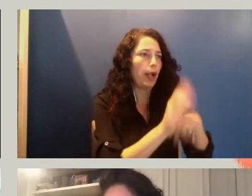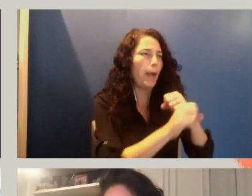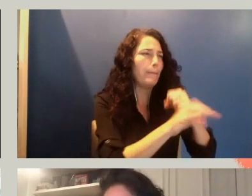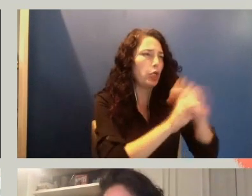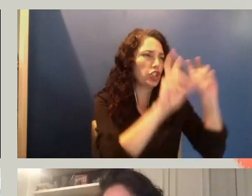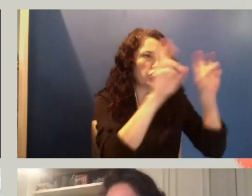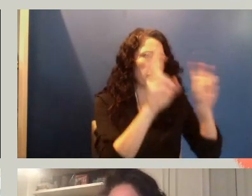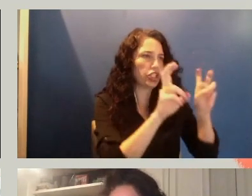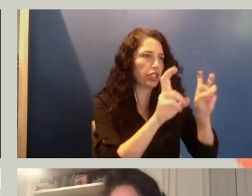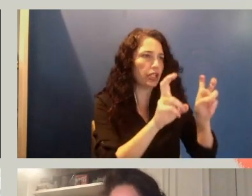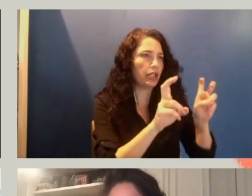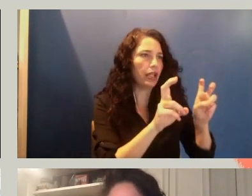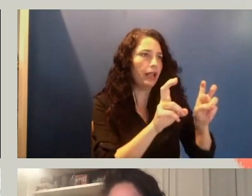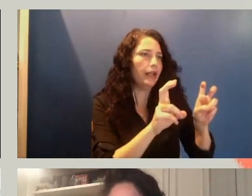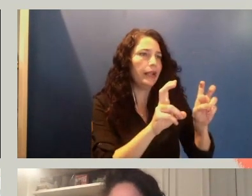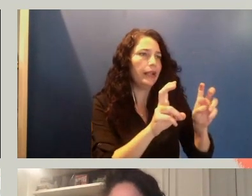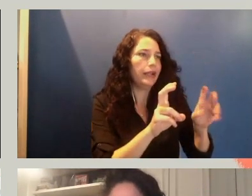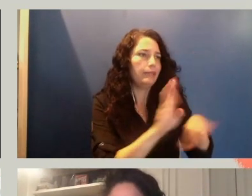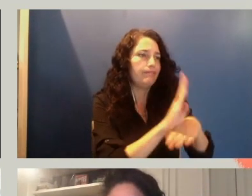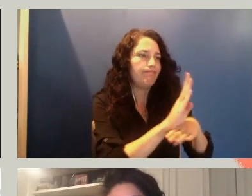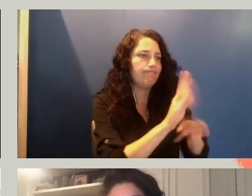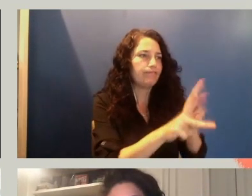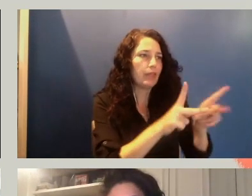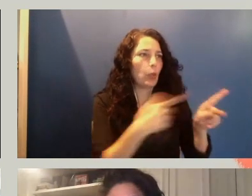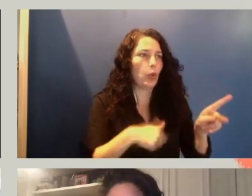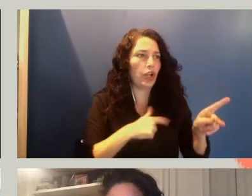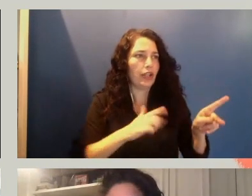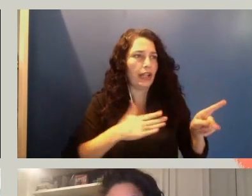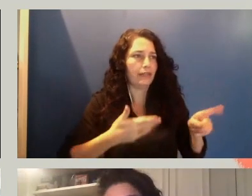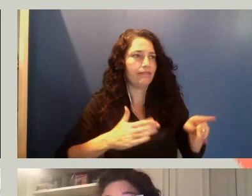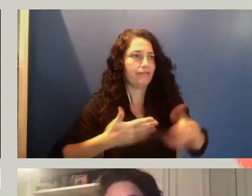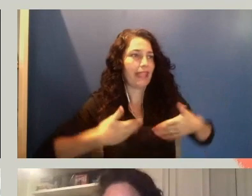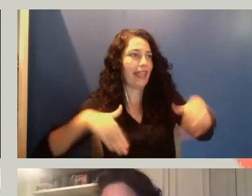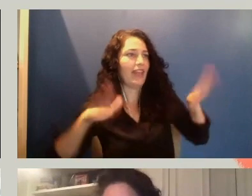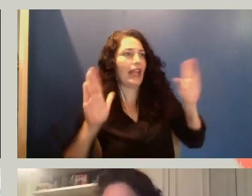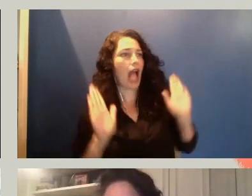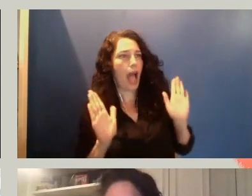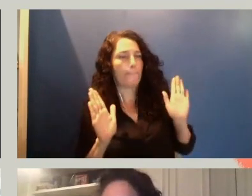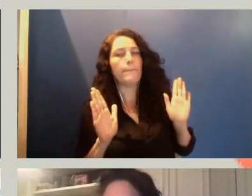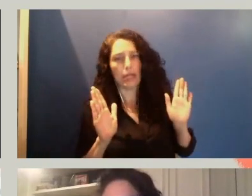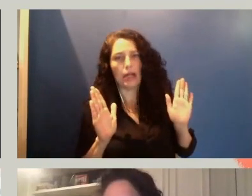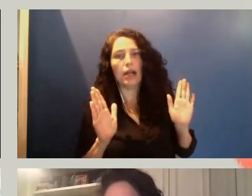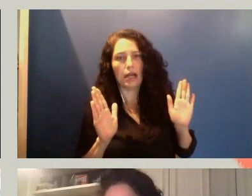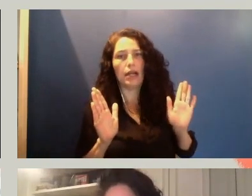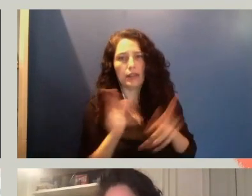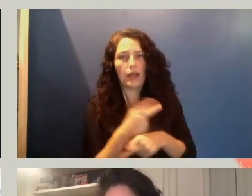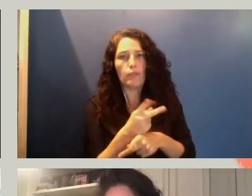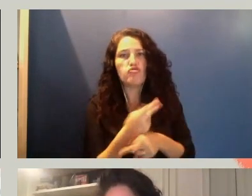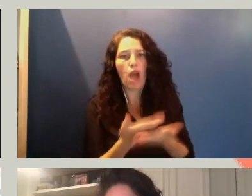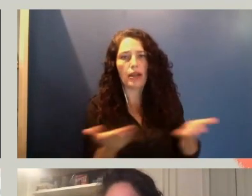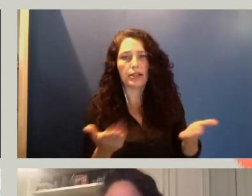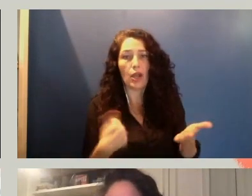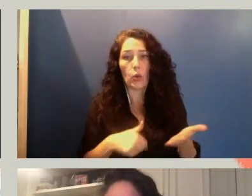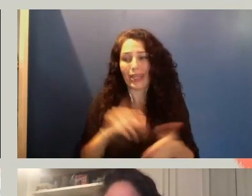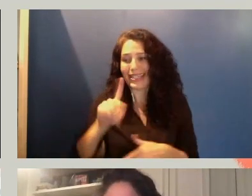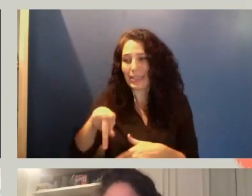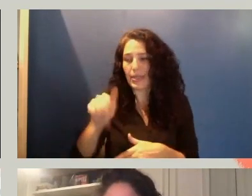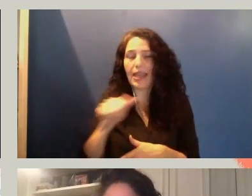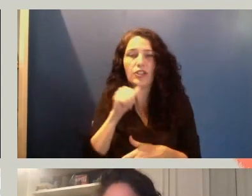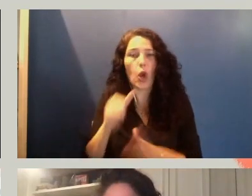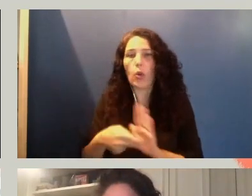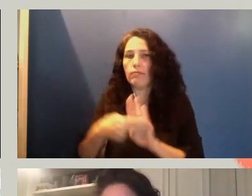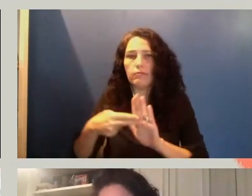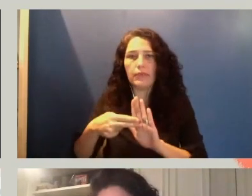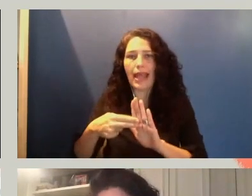project. And actually, I saw a question come through in the chat. You know, we actually, the DPA, don't call it equity investment because equity